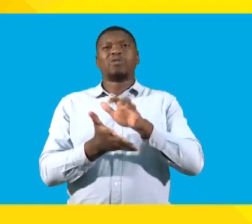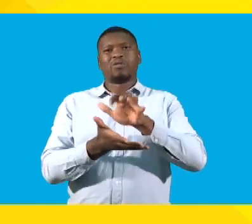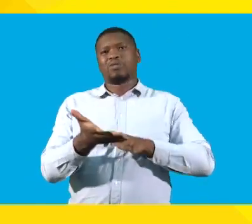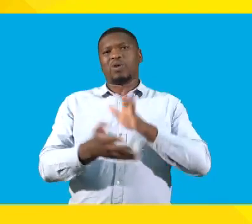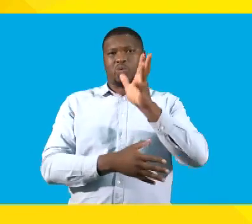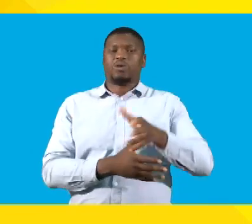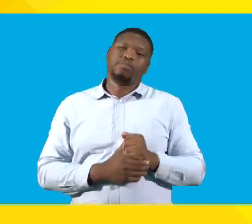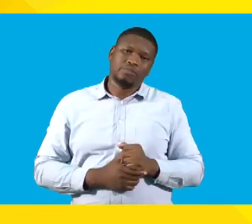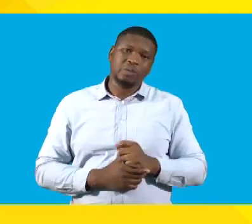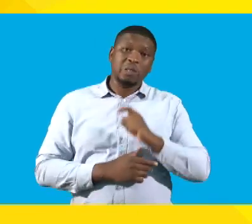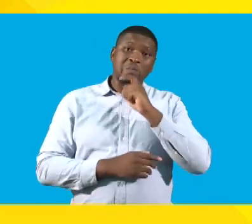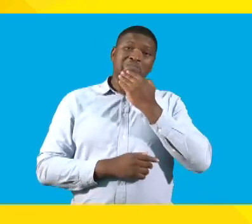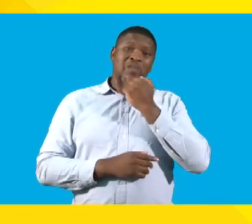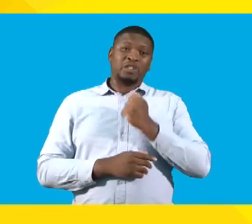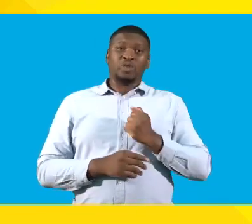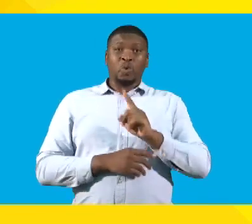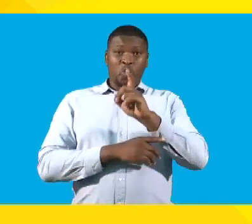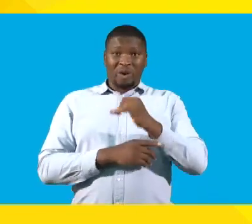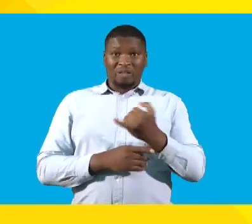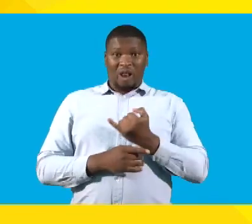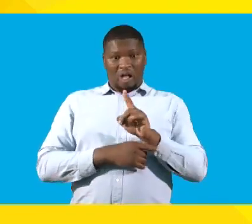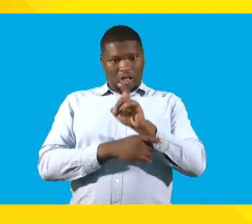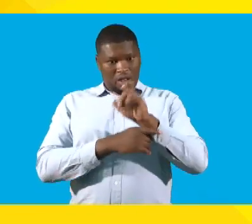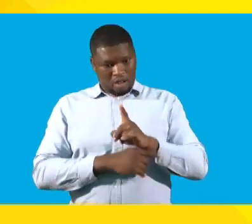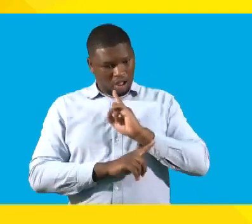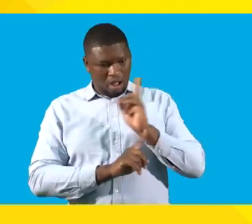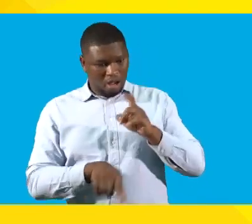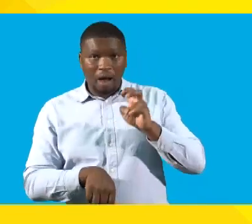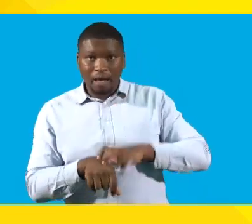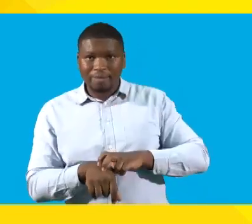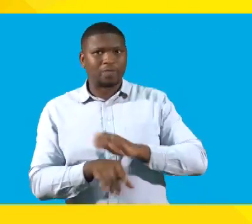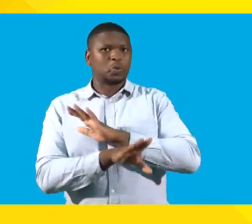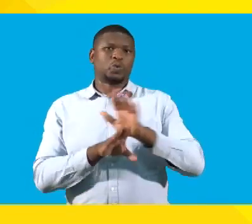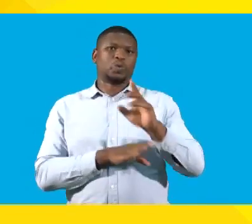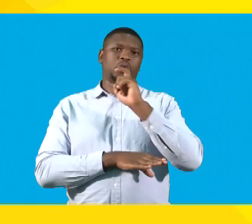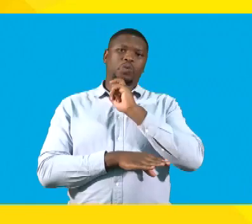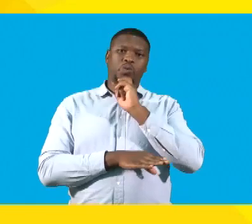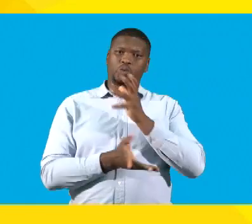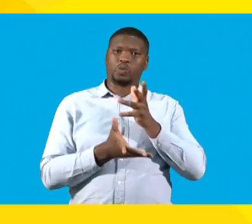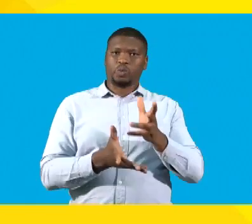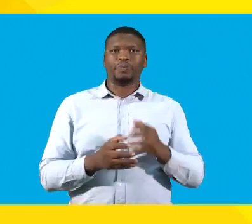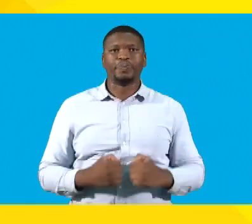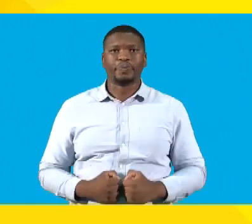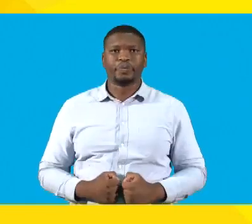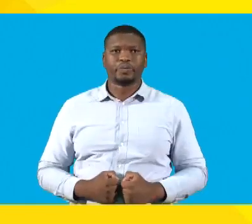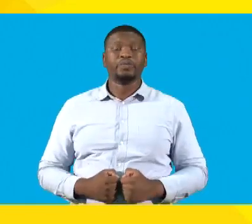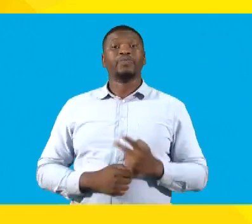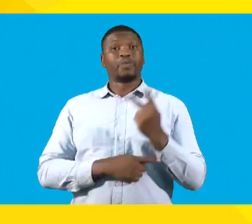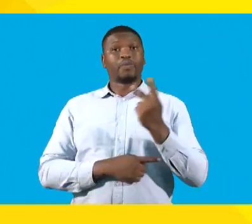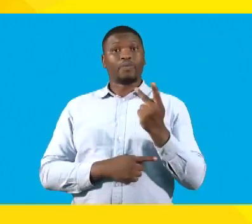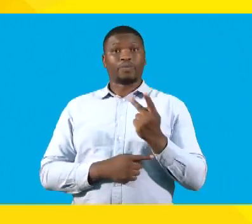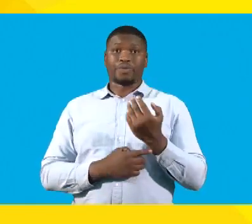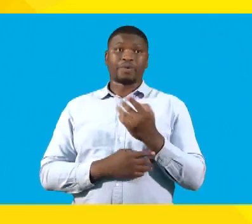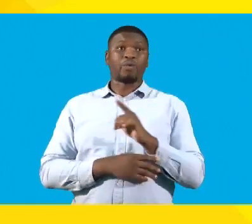your argument. So please do not use any rhetorical questions in your conclusion or the entirety of